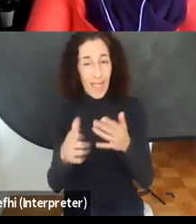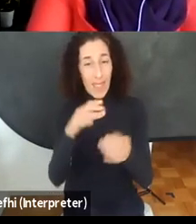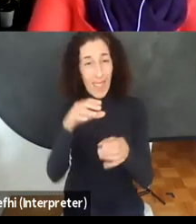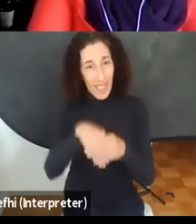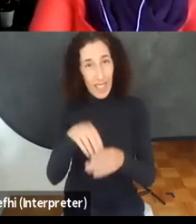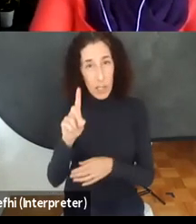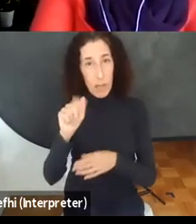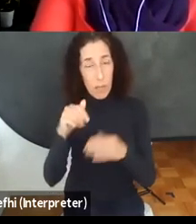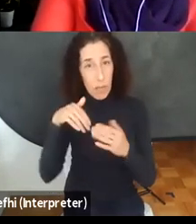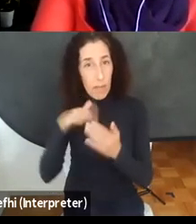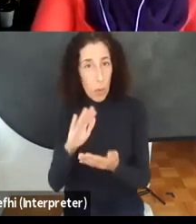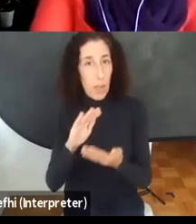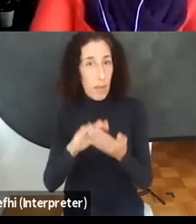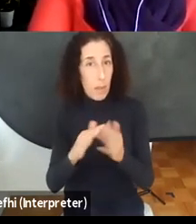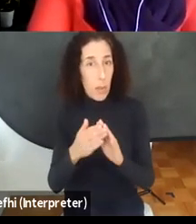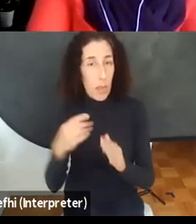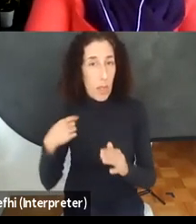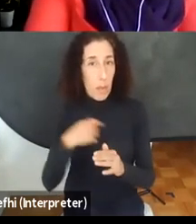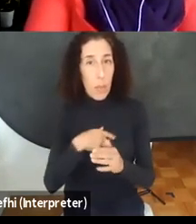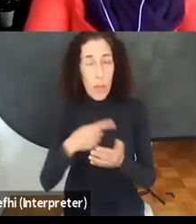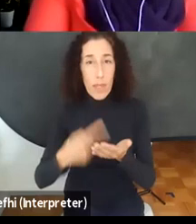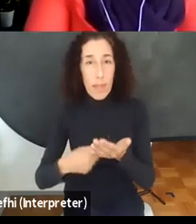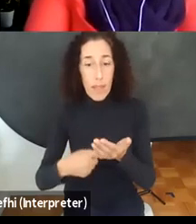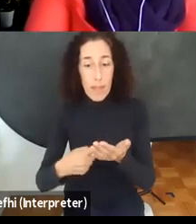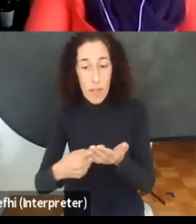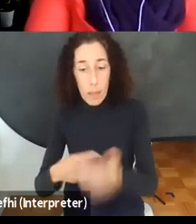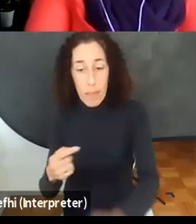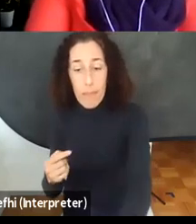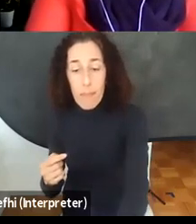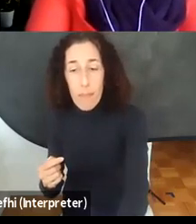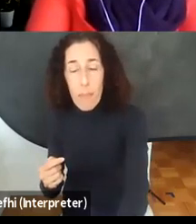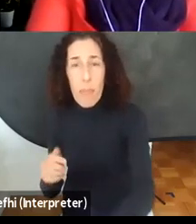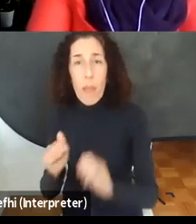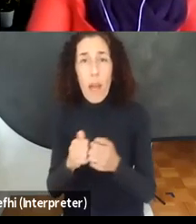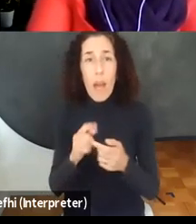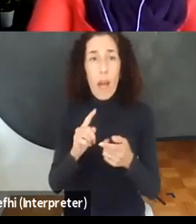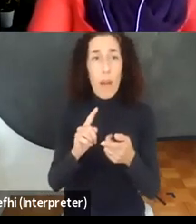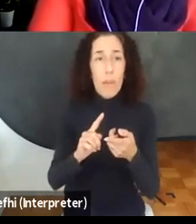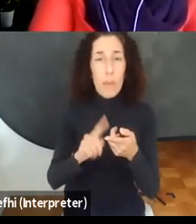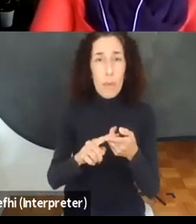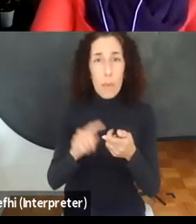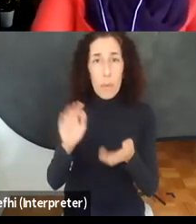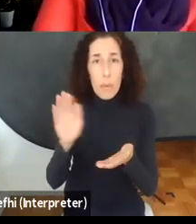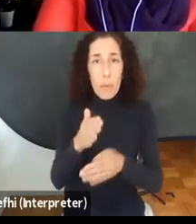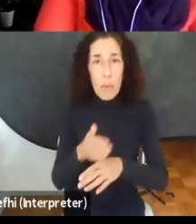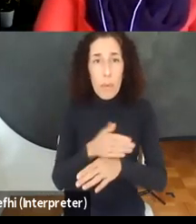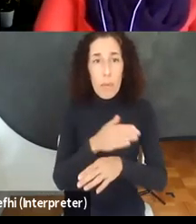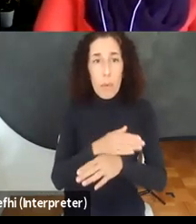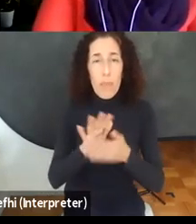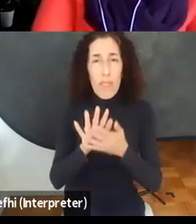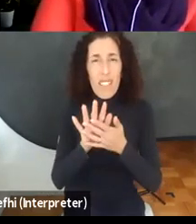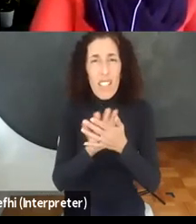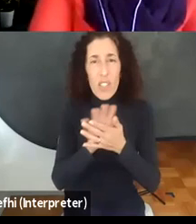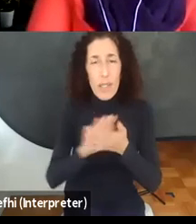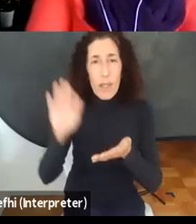communities that we are discussing. So how can increased attention towards systemic racism and structural racism help build a more